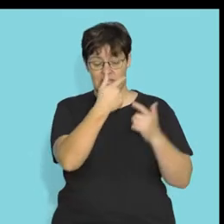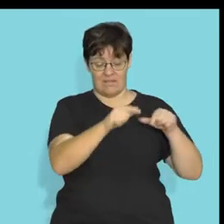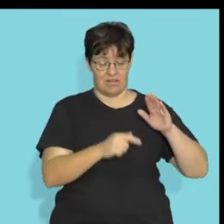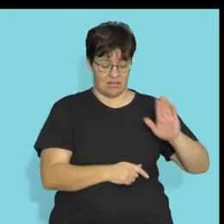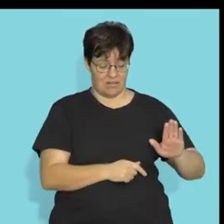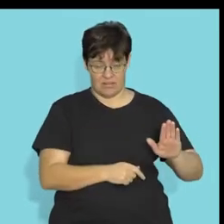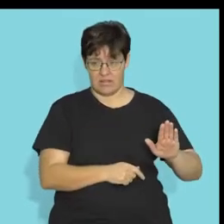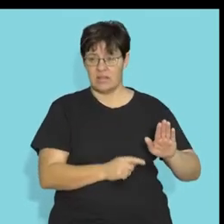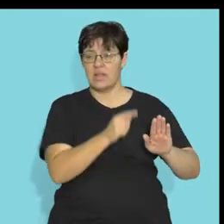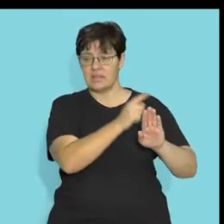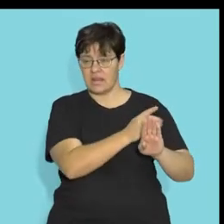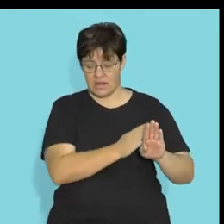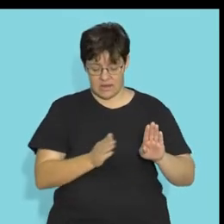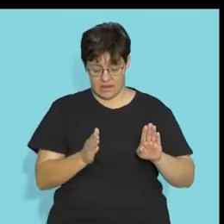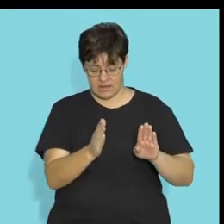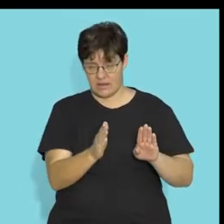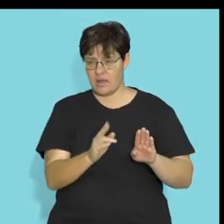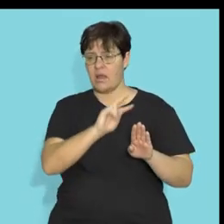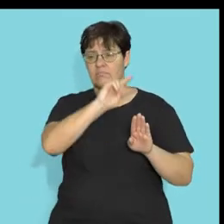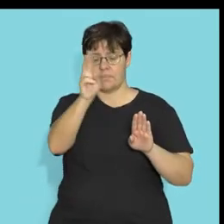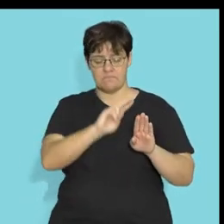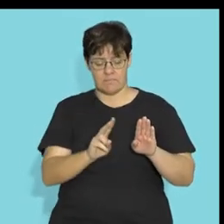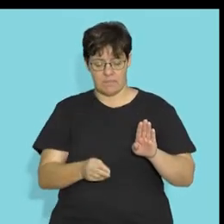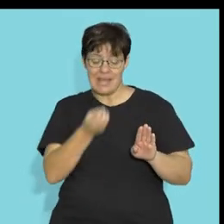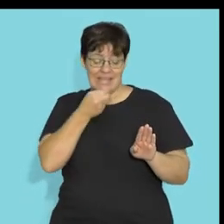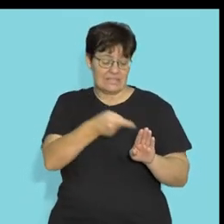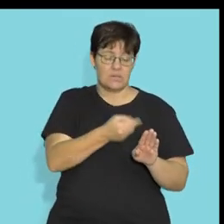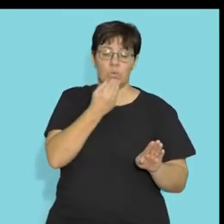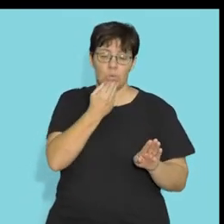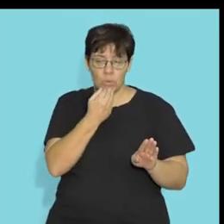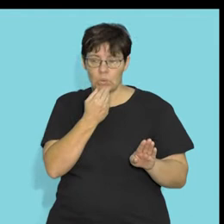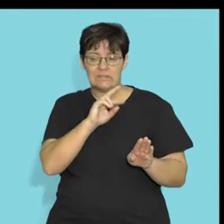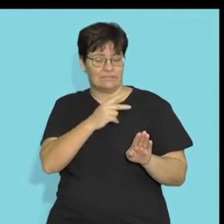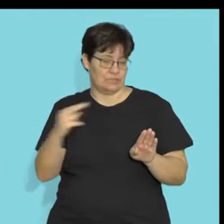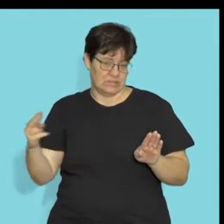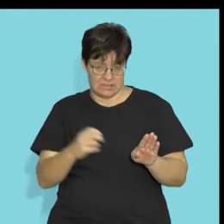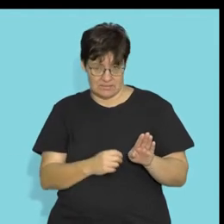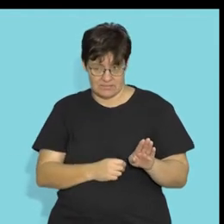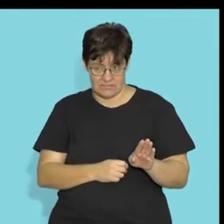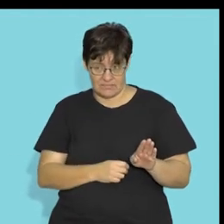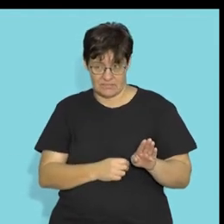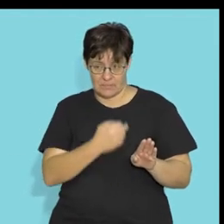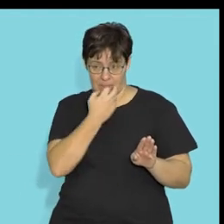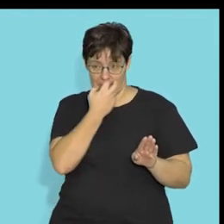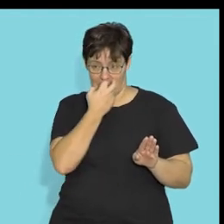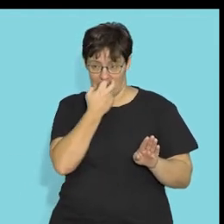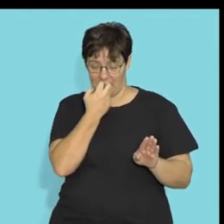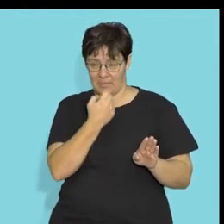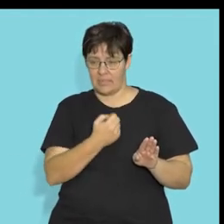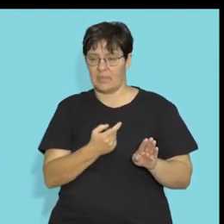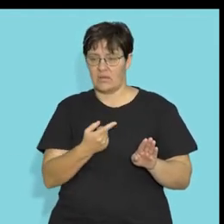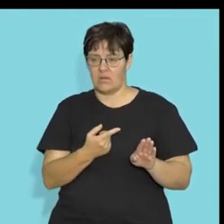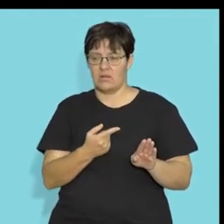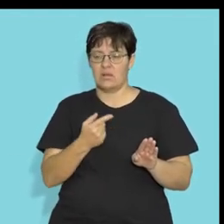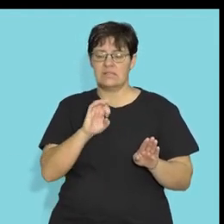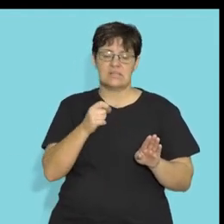trophic level. And these in turn have multiple levels of energy being consumed by.